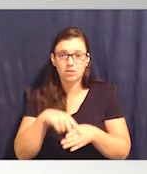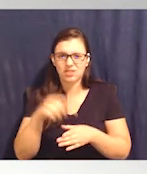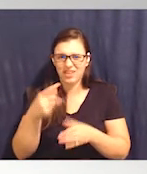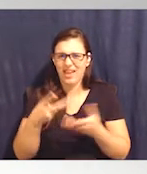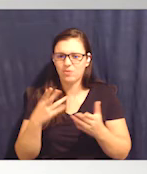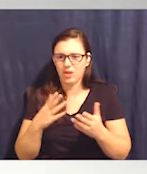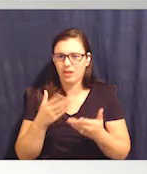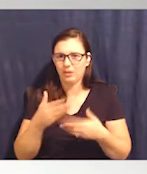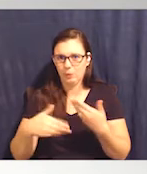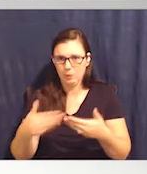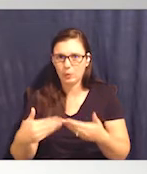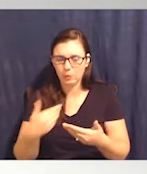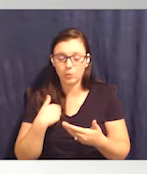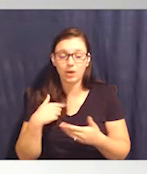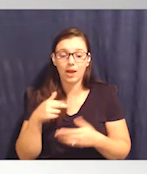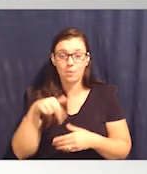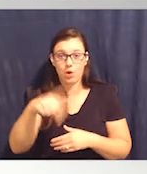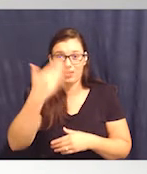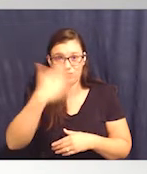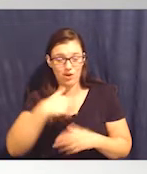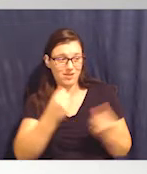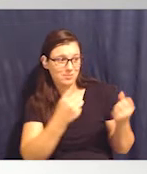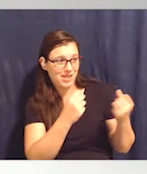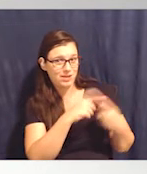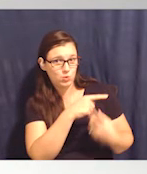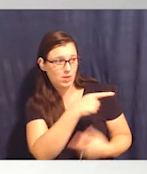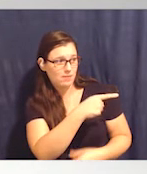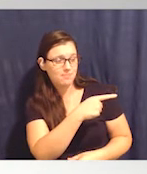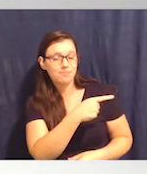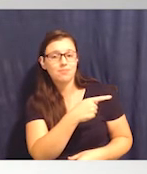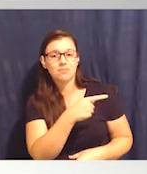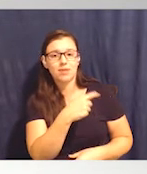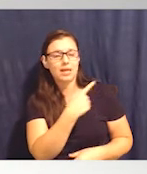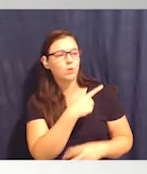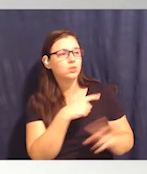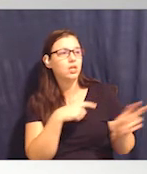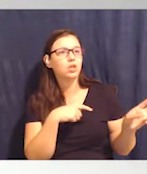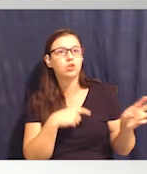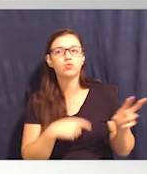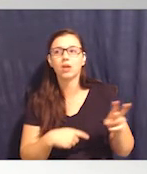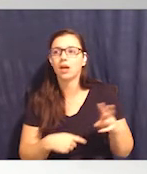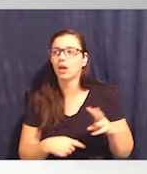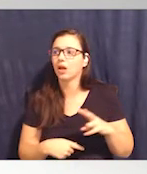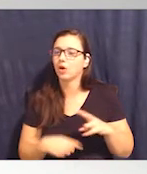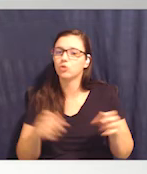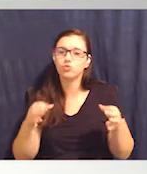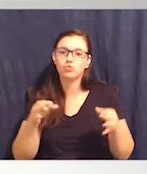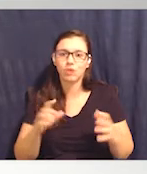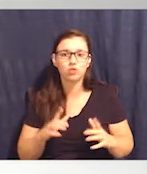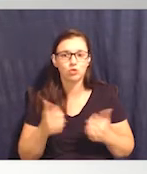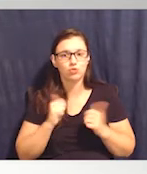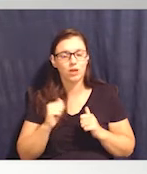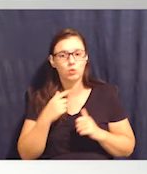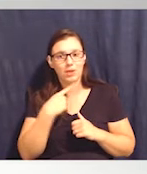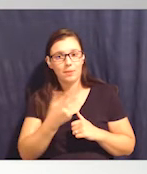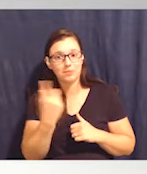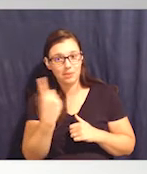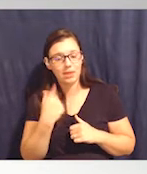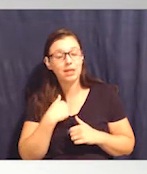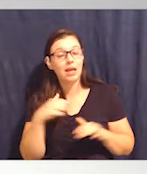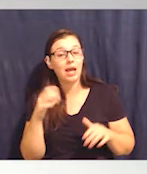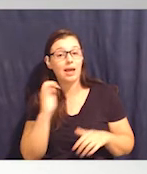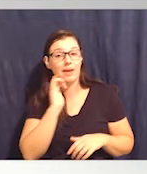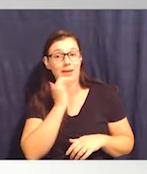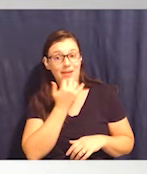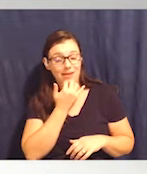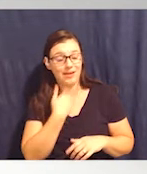him, and he was kind of looking around, and the instructor was trying to tell him something, and I made the mistake of going to the horse, right up by the horse's head and doing